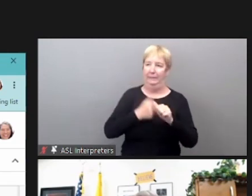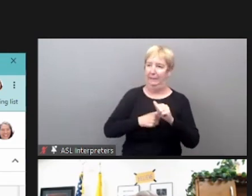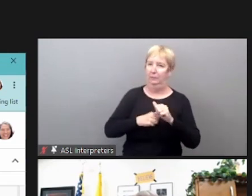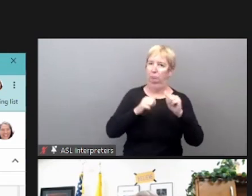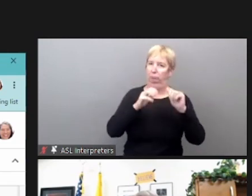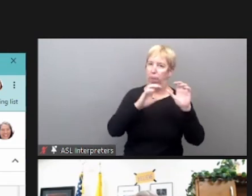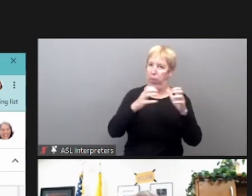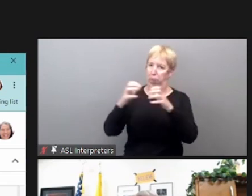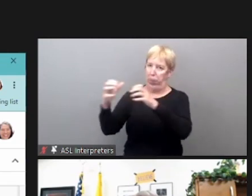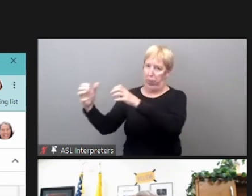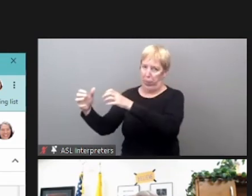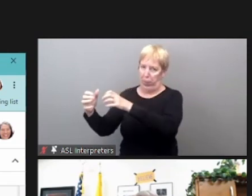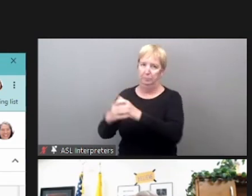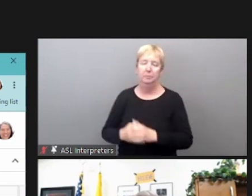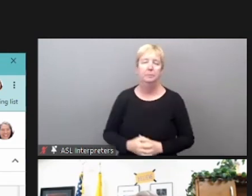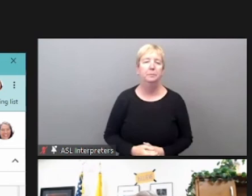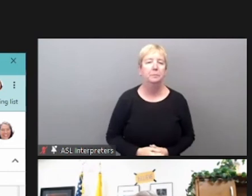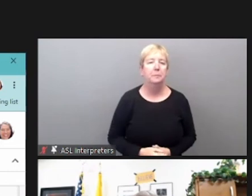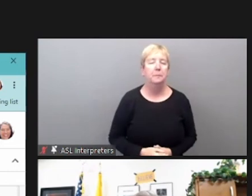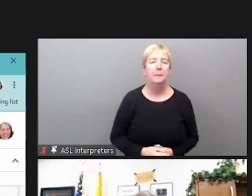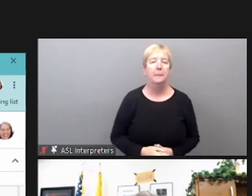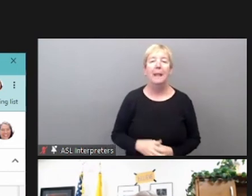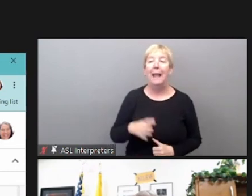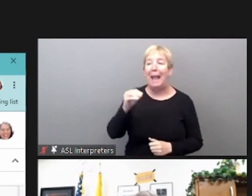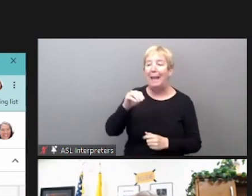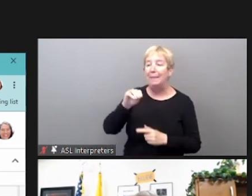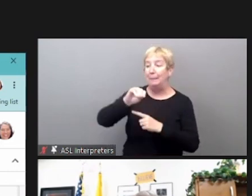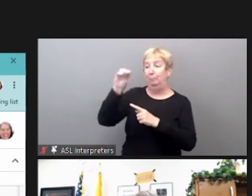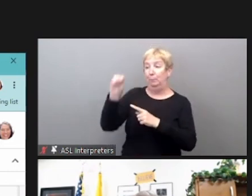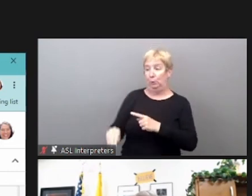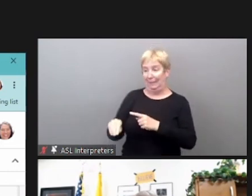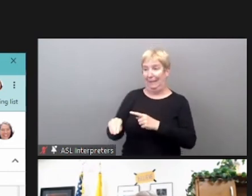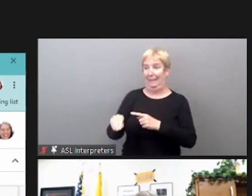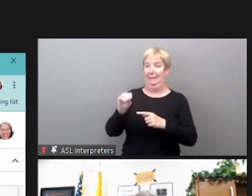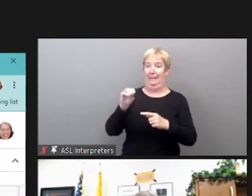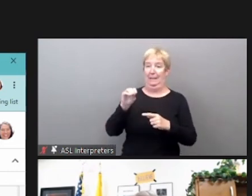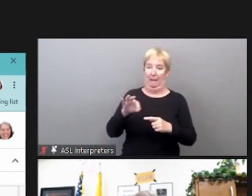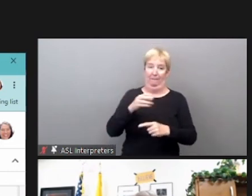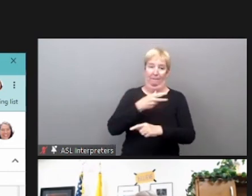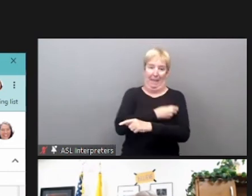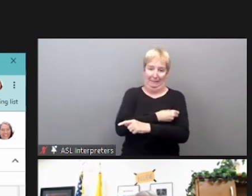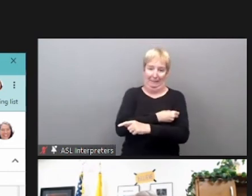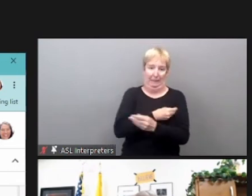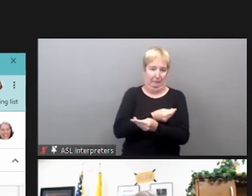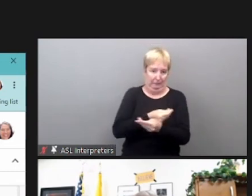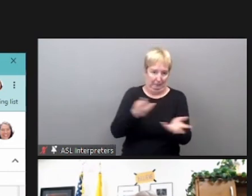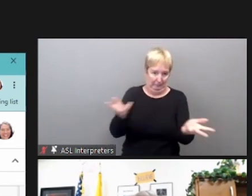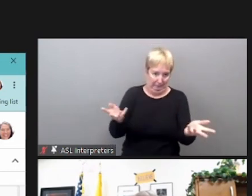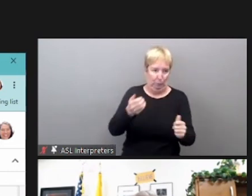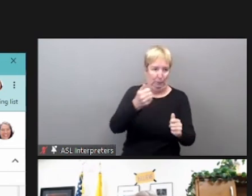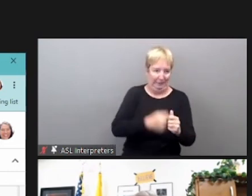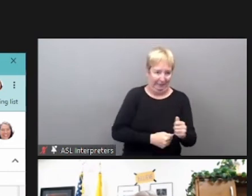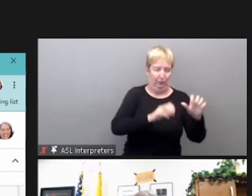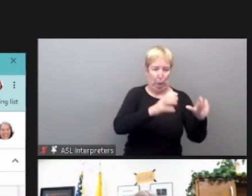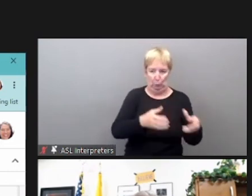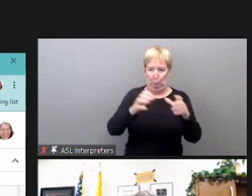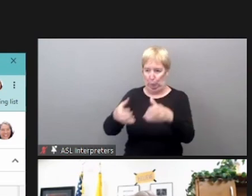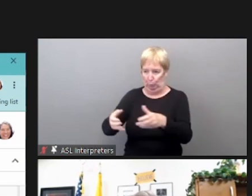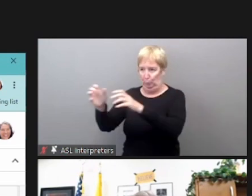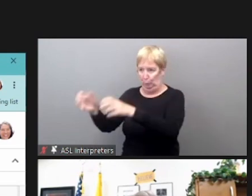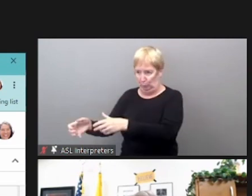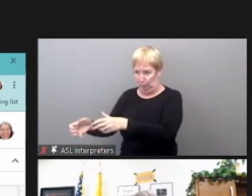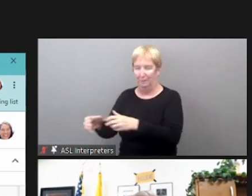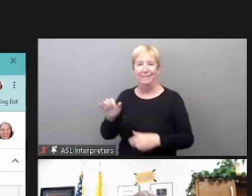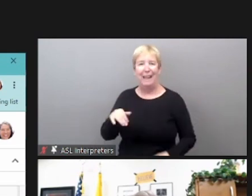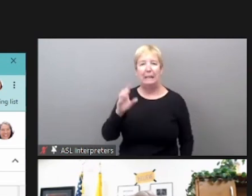this is this data, and the percent of vaccine to each racial ethnic group is D, which